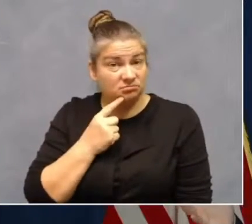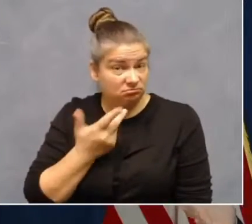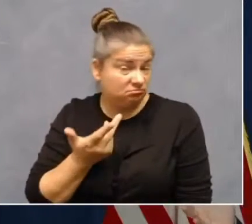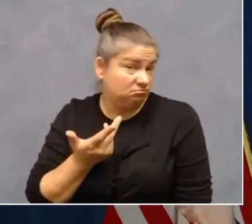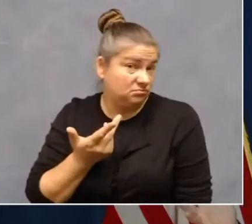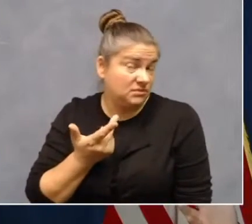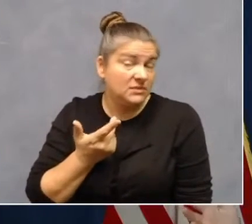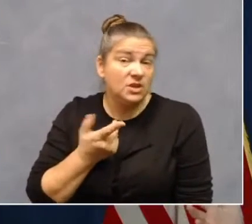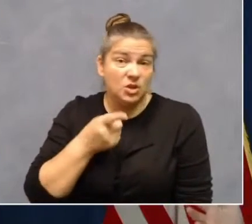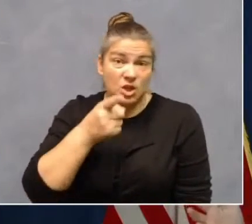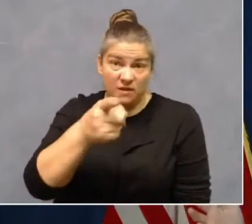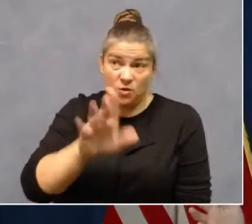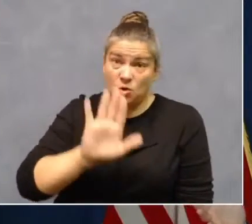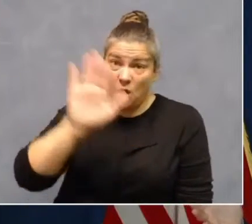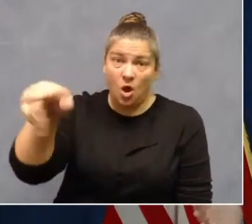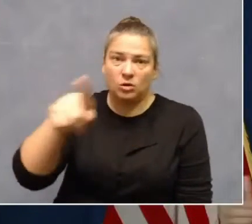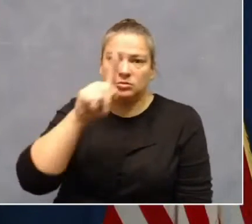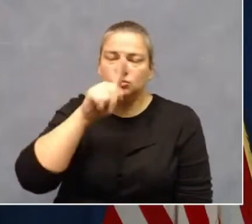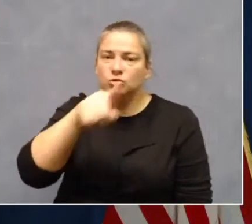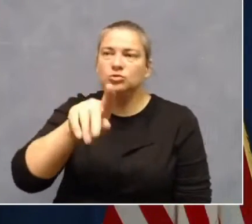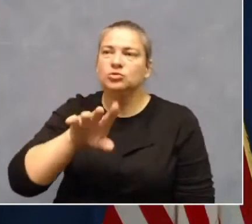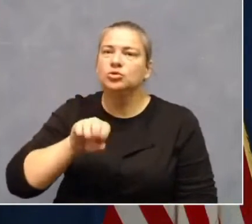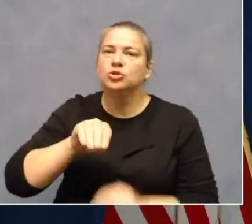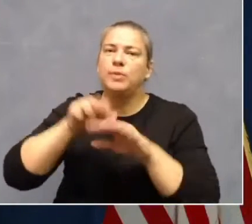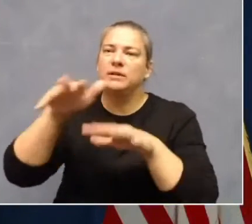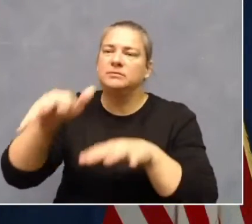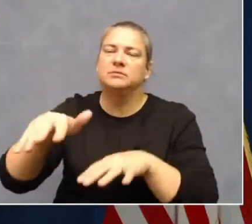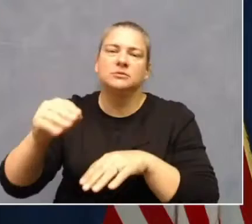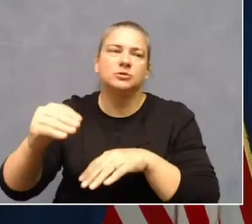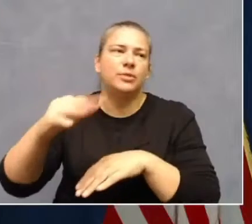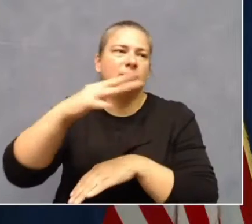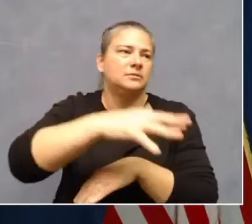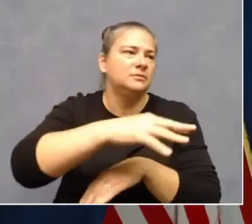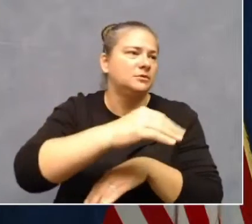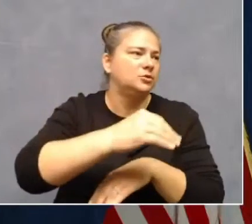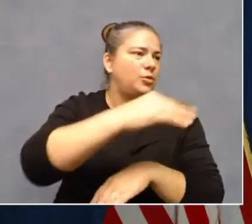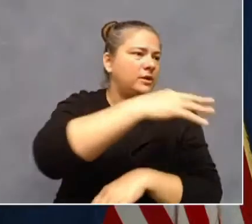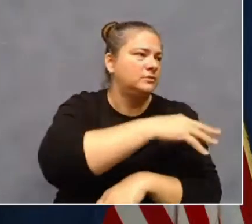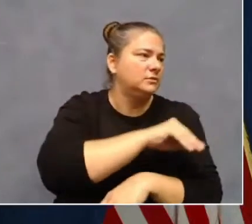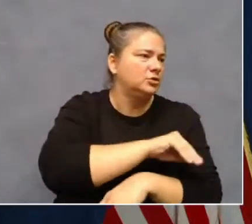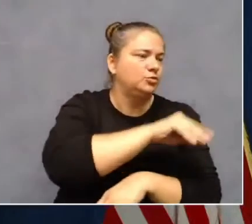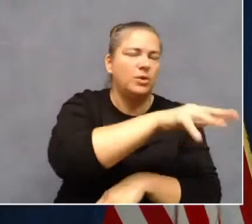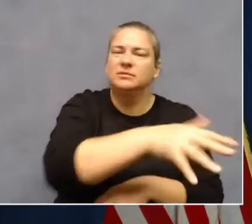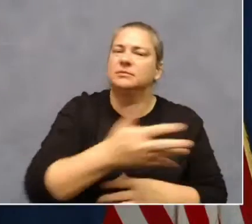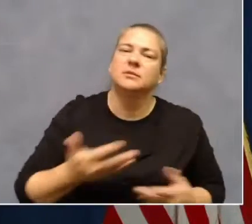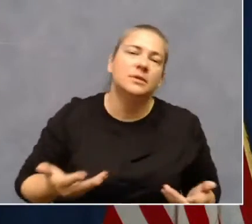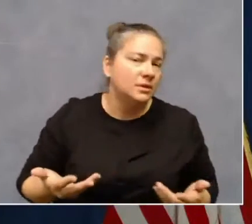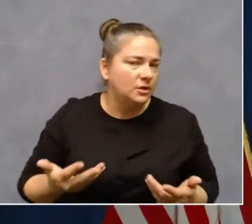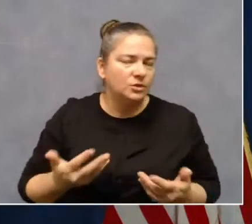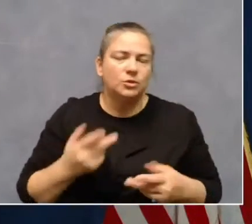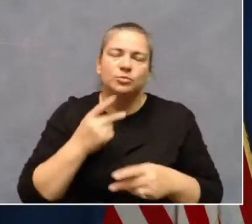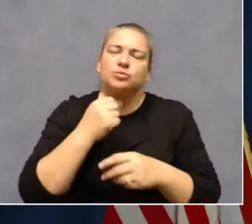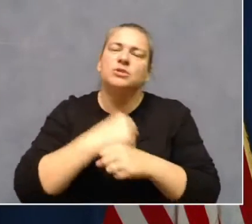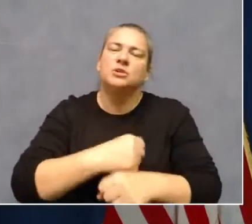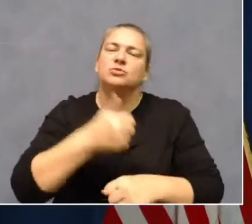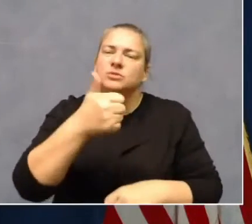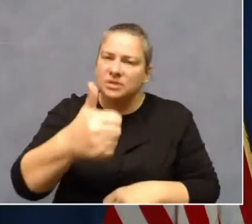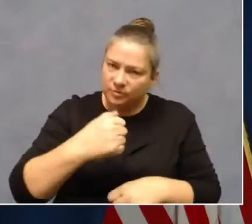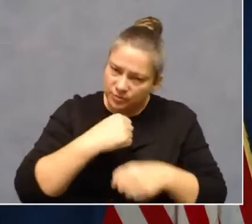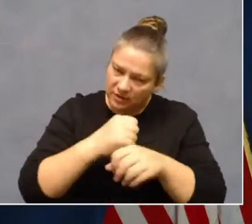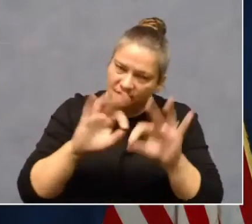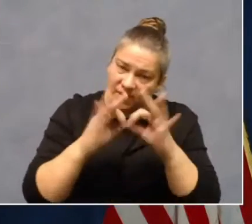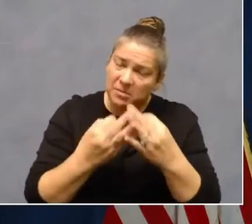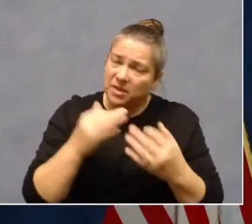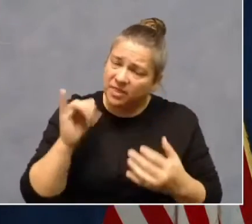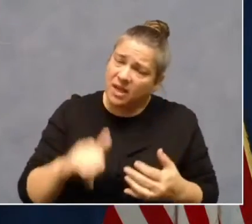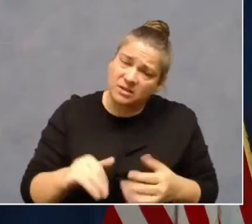spreading it to each other. But this is a chance to protect yourself and your family, and that's something that's really important to me.